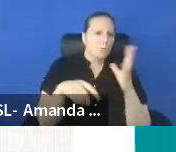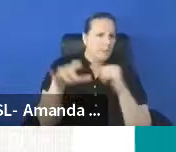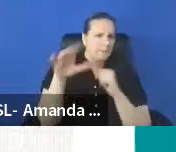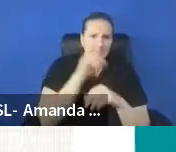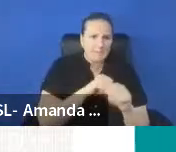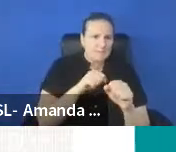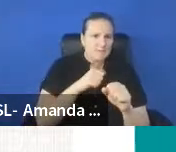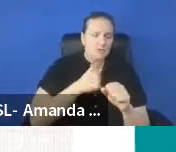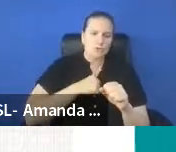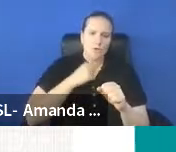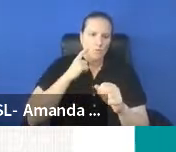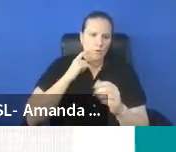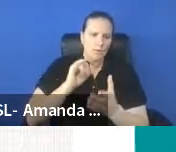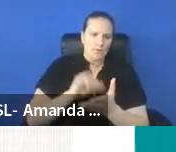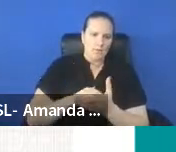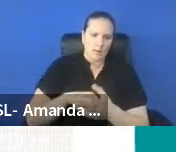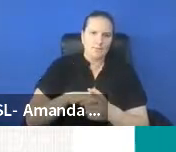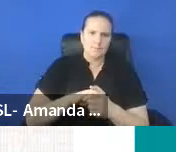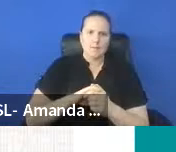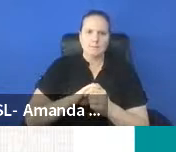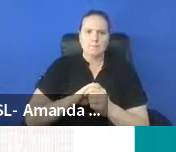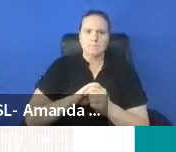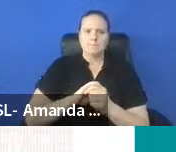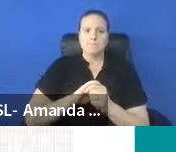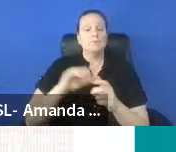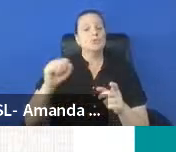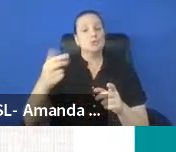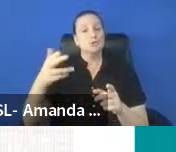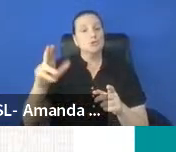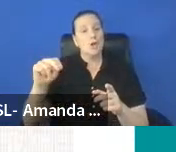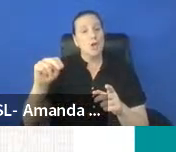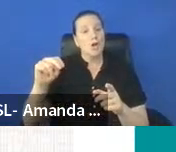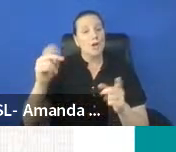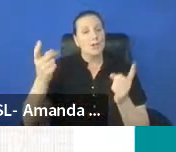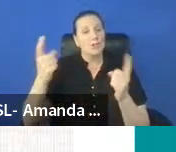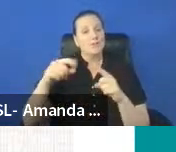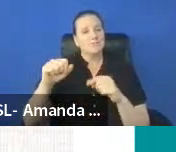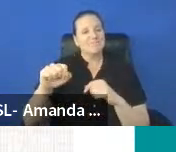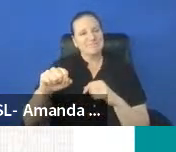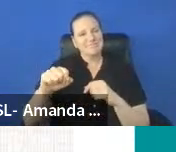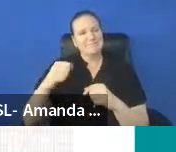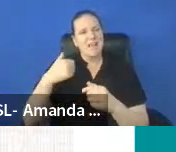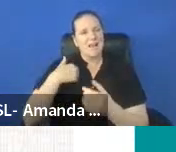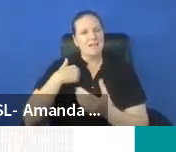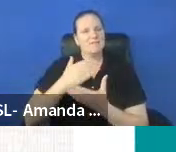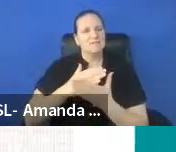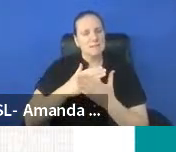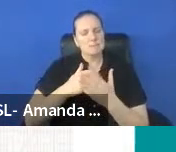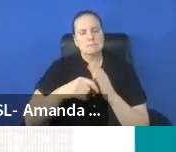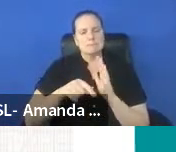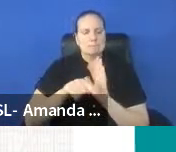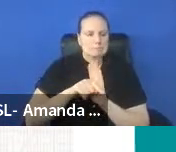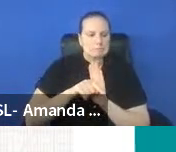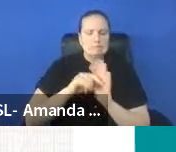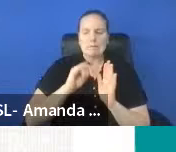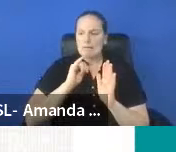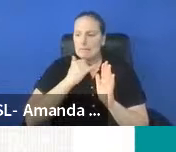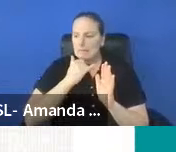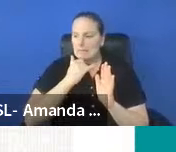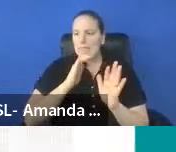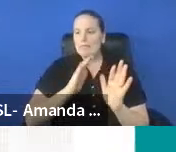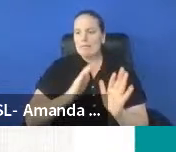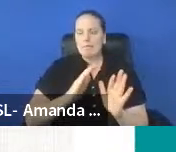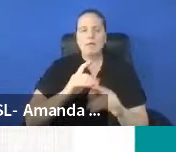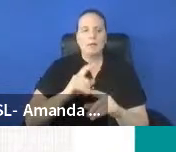So sorry for all that, but and Sean agreed that, yeah, there are some hitches and glitches and things like that.